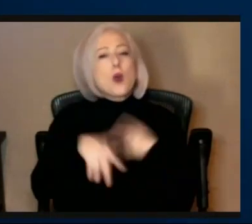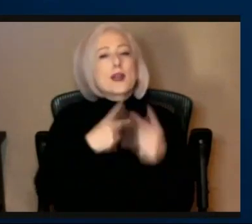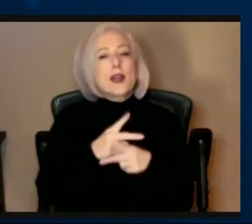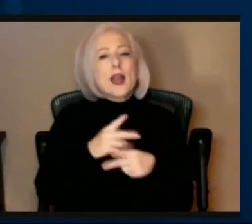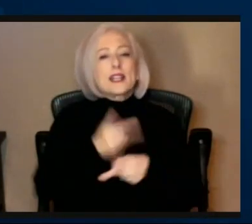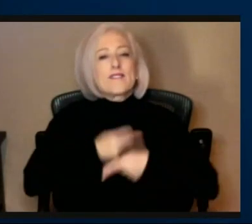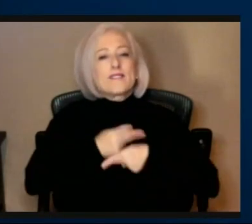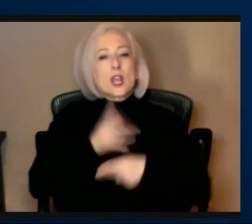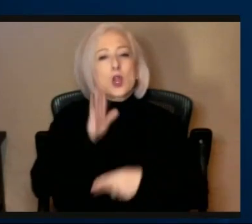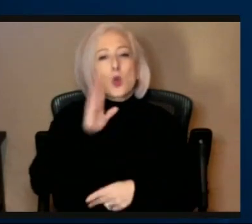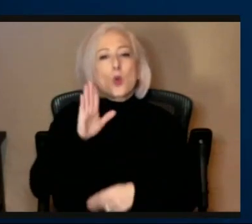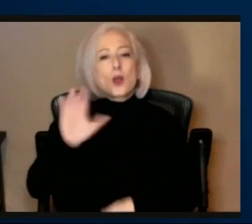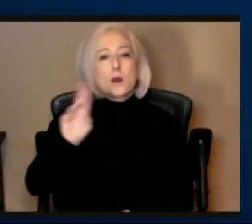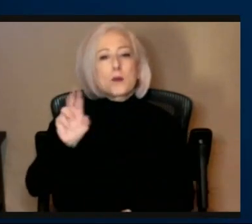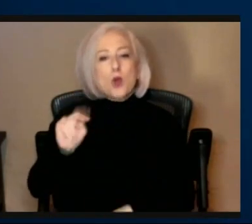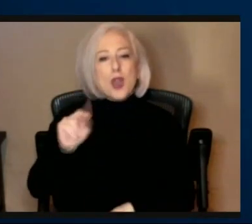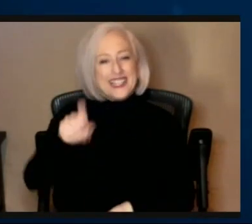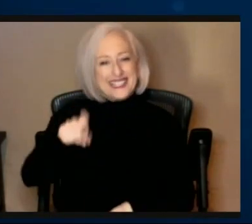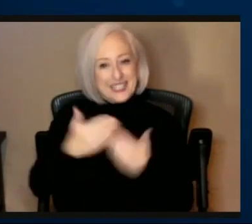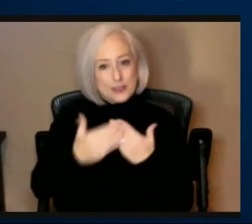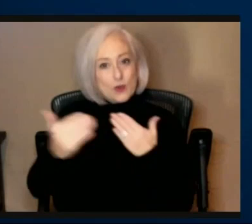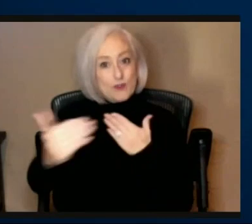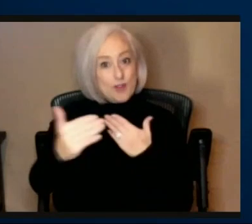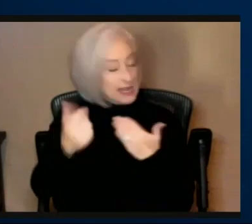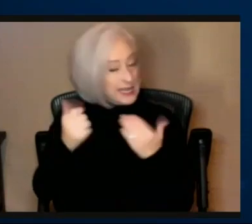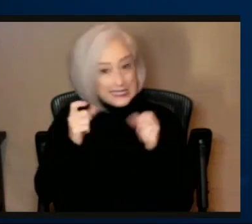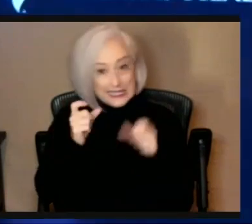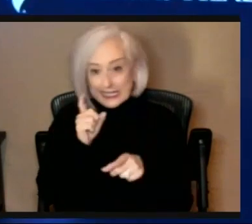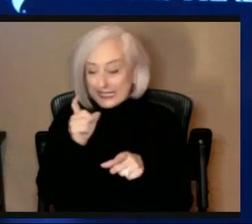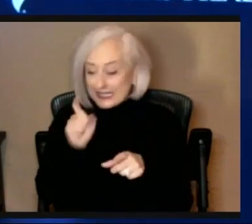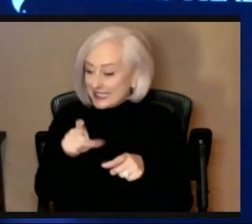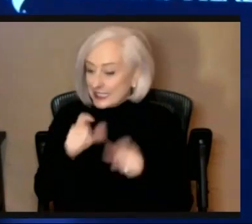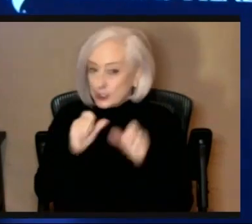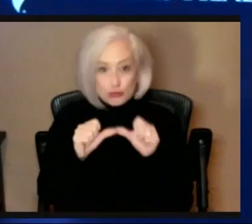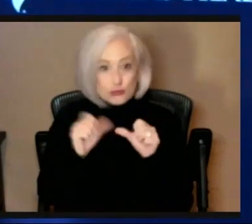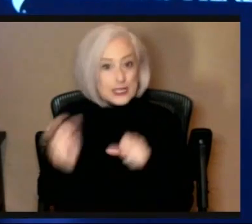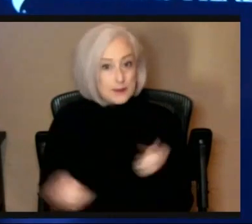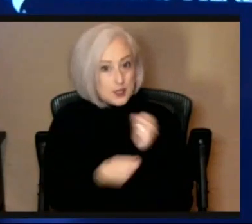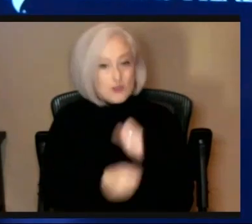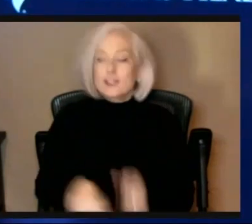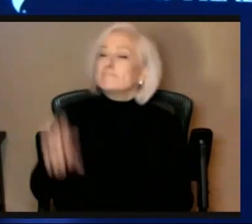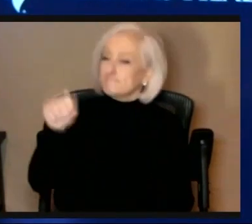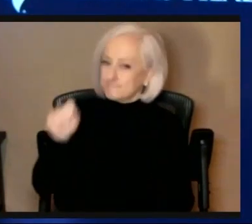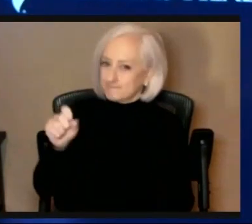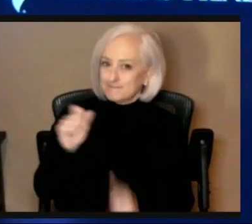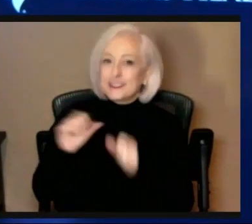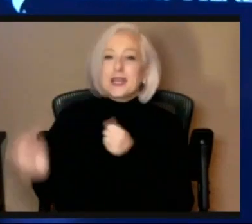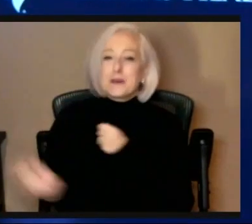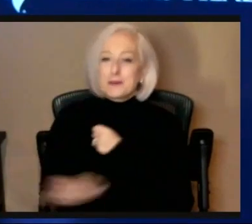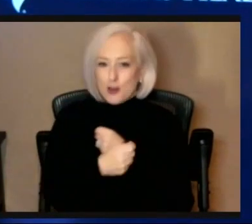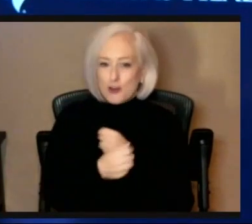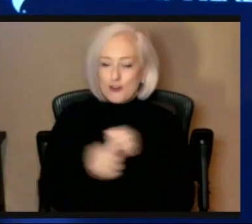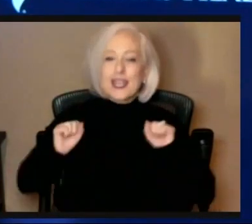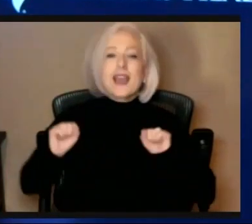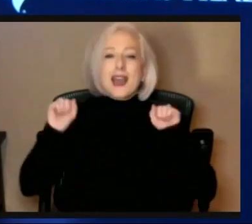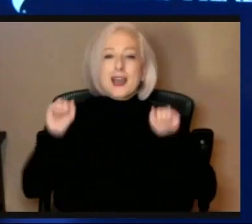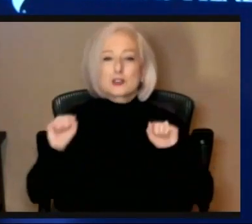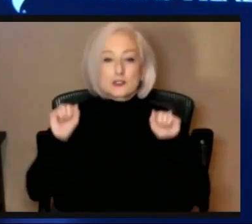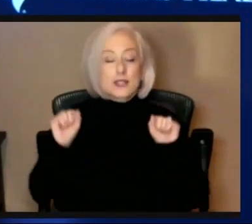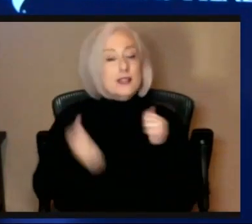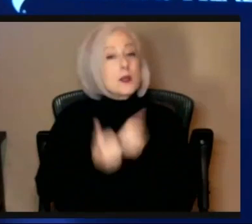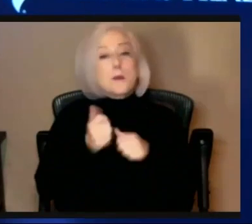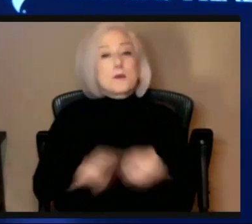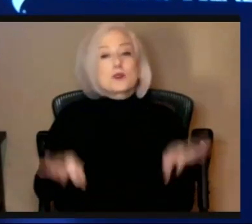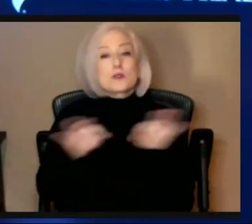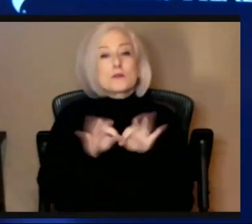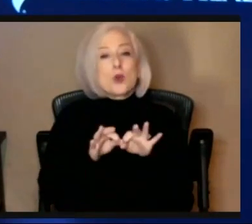with you? So he just need to keep golfing? He definitely needs to keep golfing and keep exercising, and more importantly, continue the lung cancer